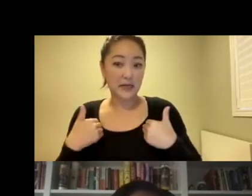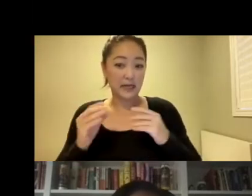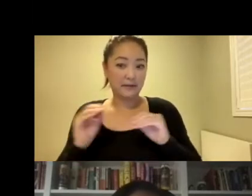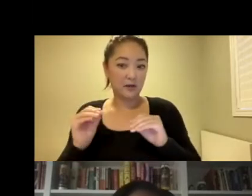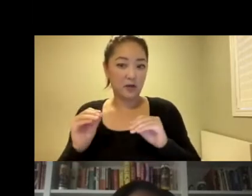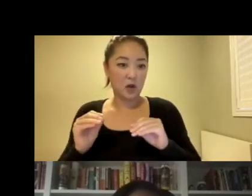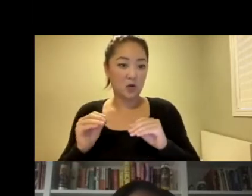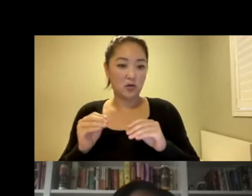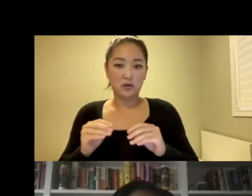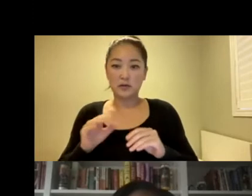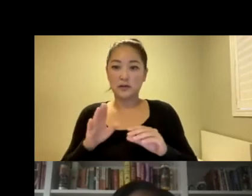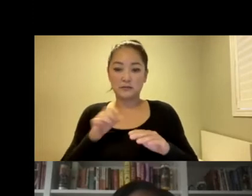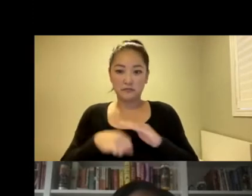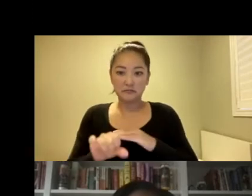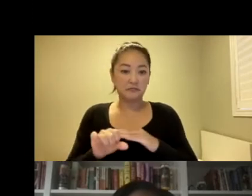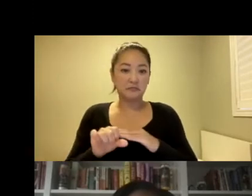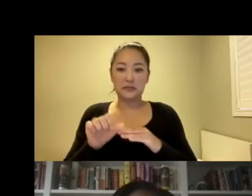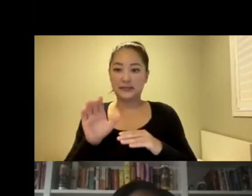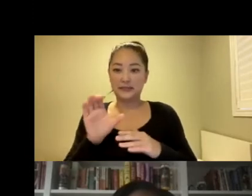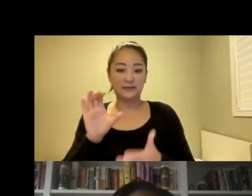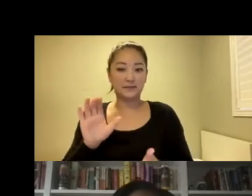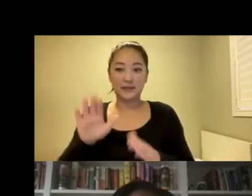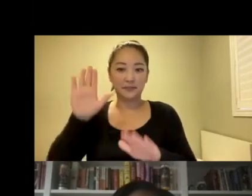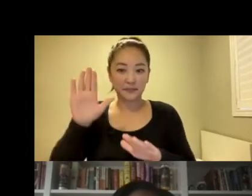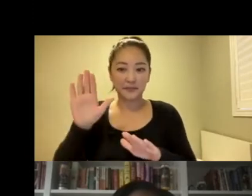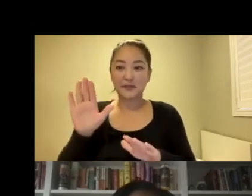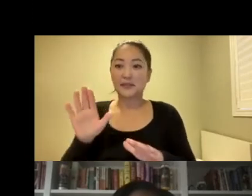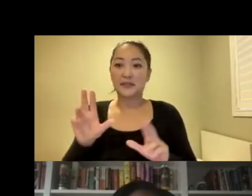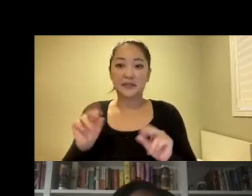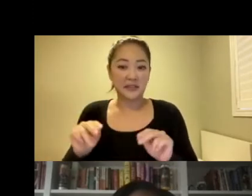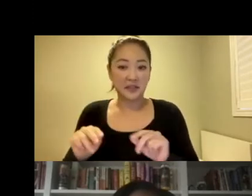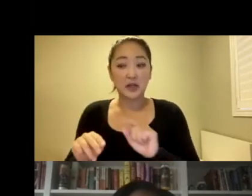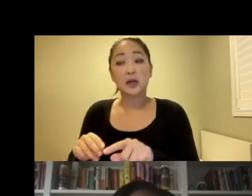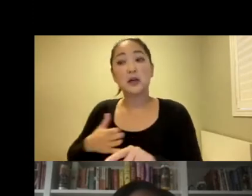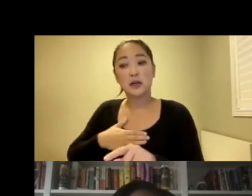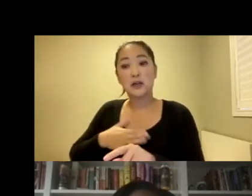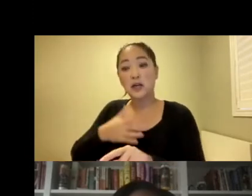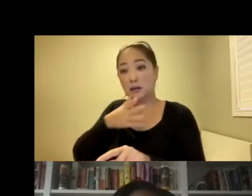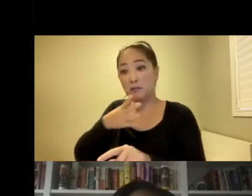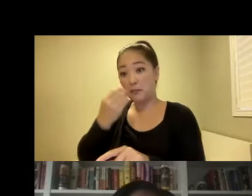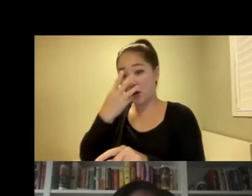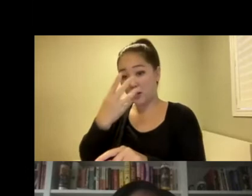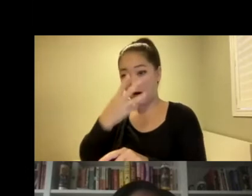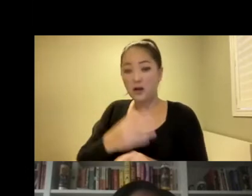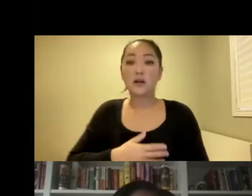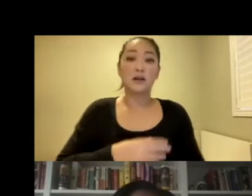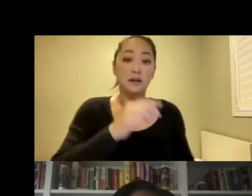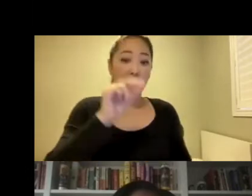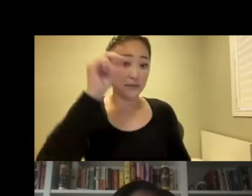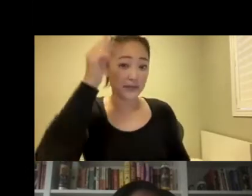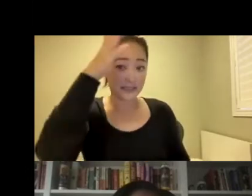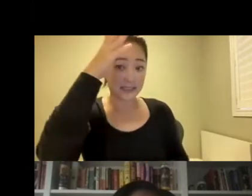My mother is from Hong Kong. She's mainly Chinese. My dad's Australian. I lived in a